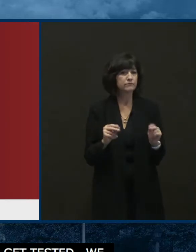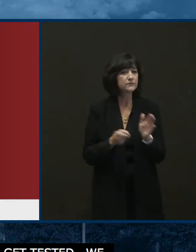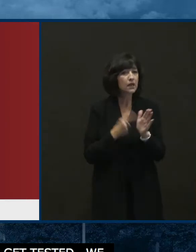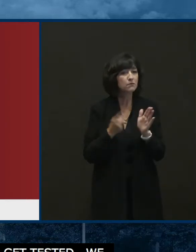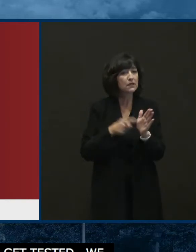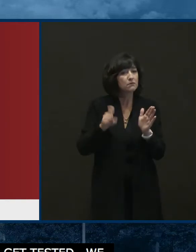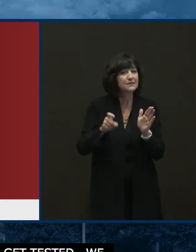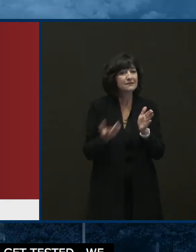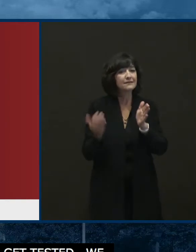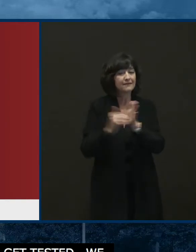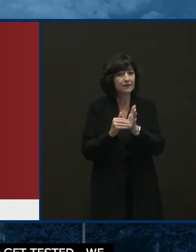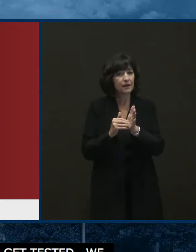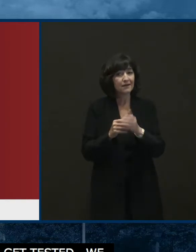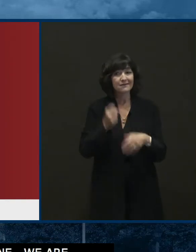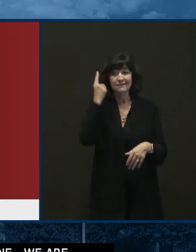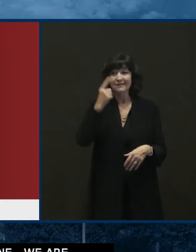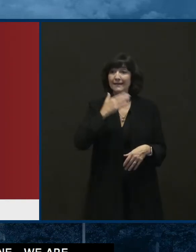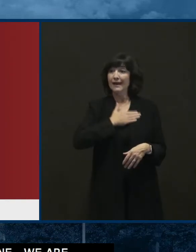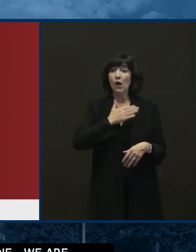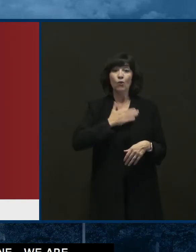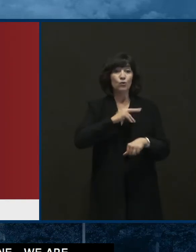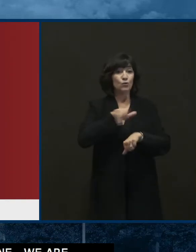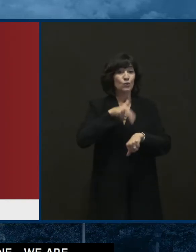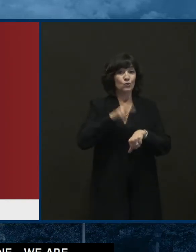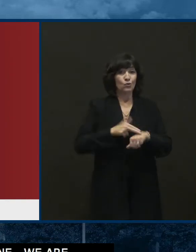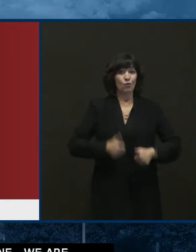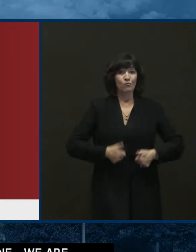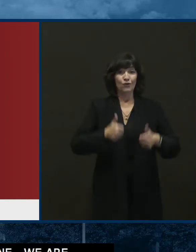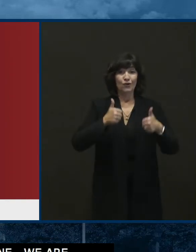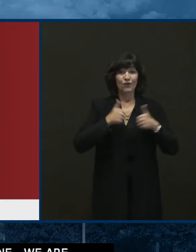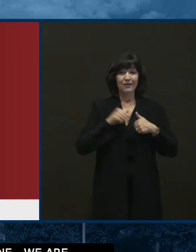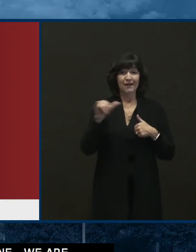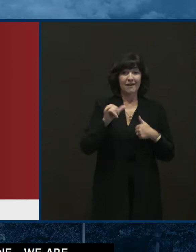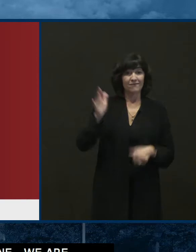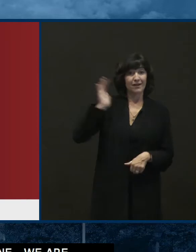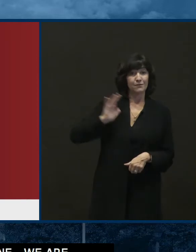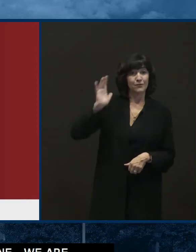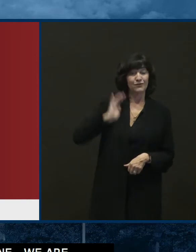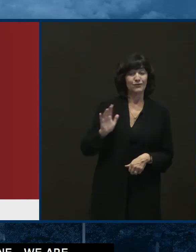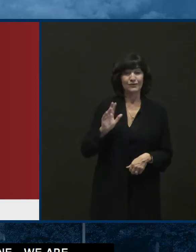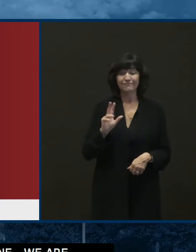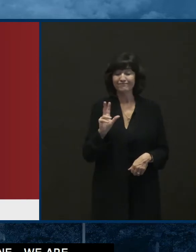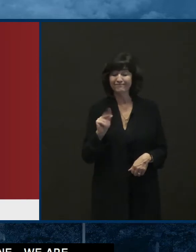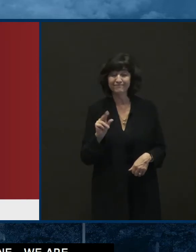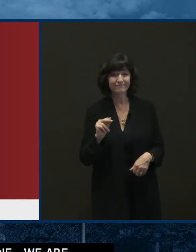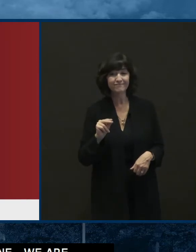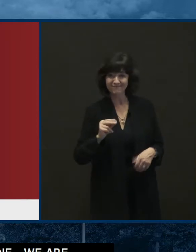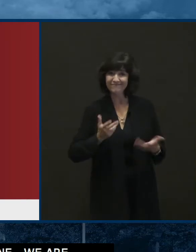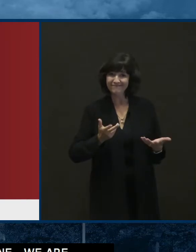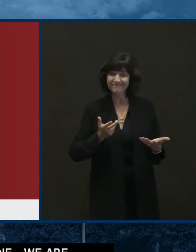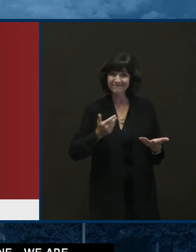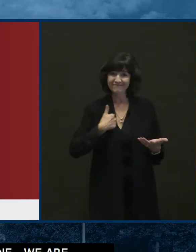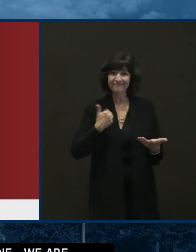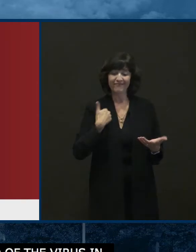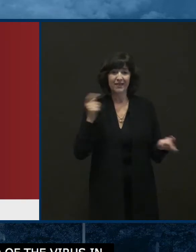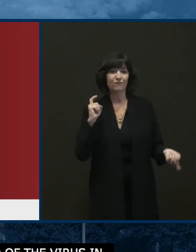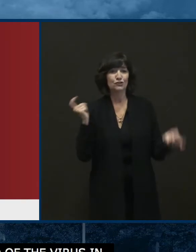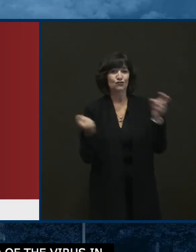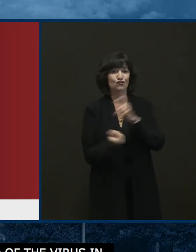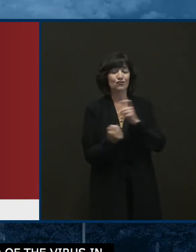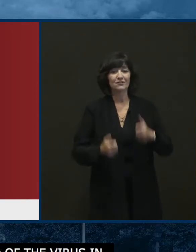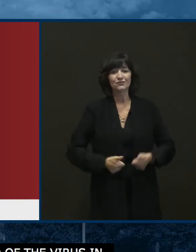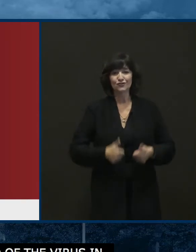a new normal. And a new normal is that we're going to bring kind of businesses back online. We're going to be careful about that. We're going to